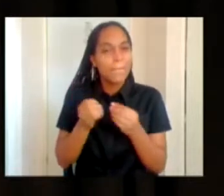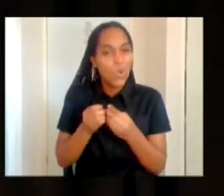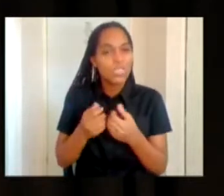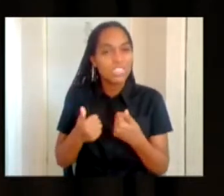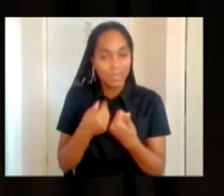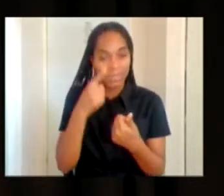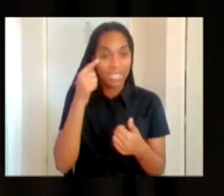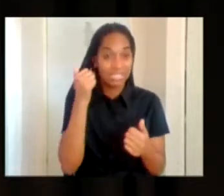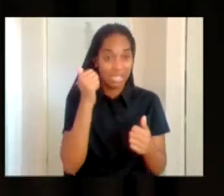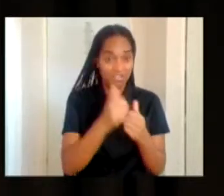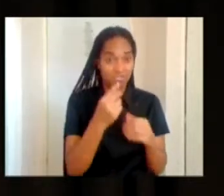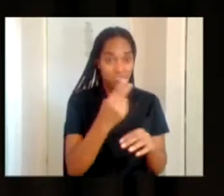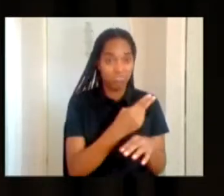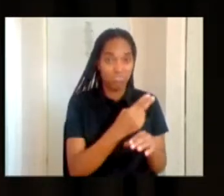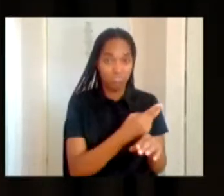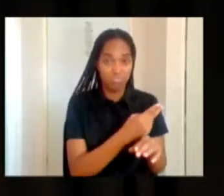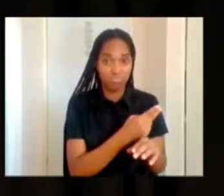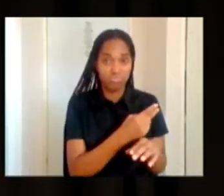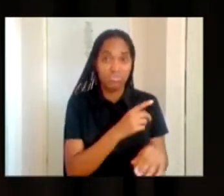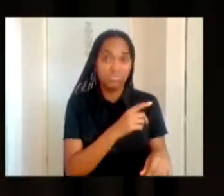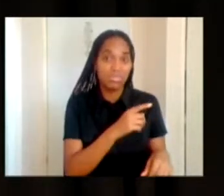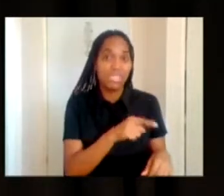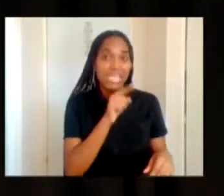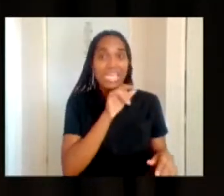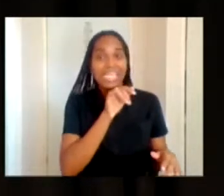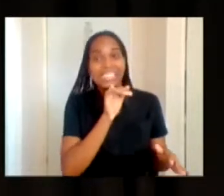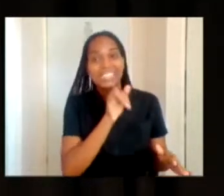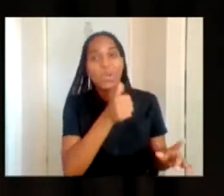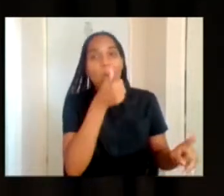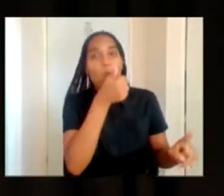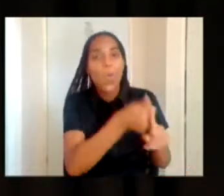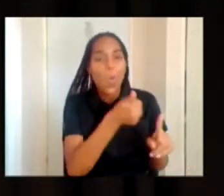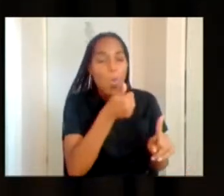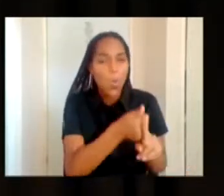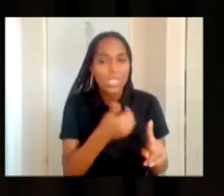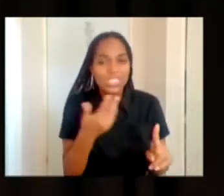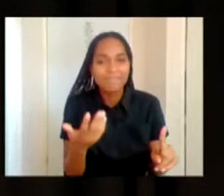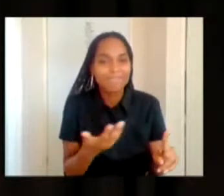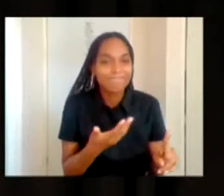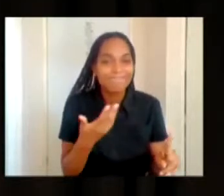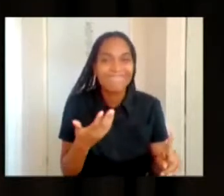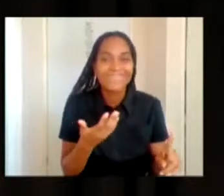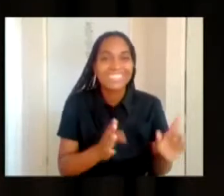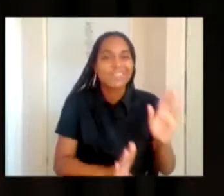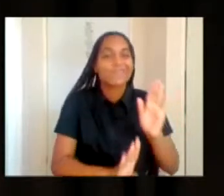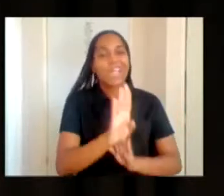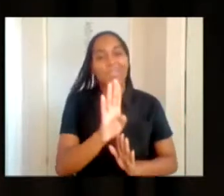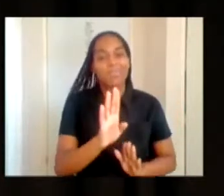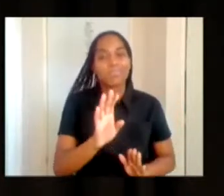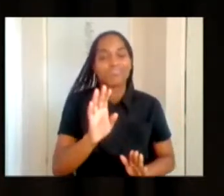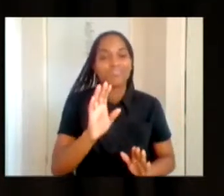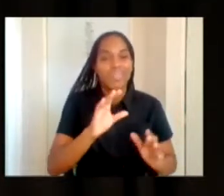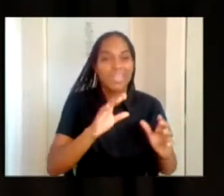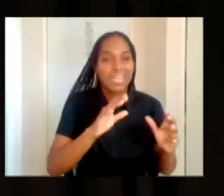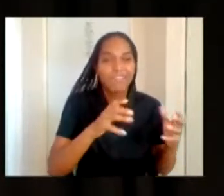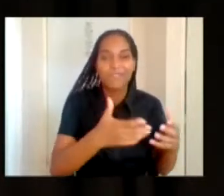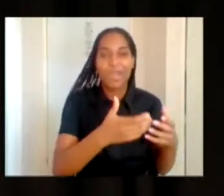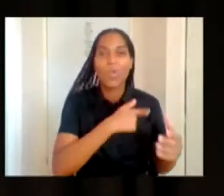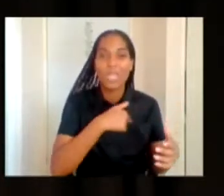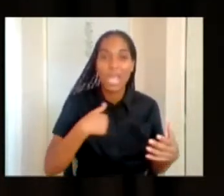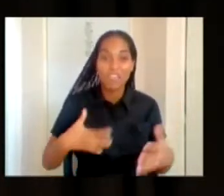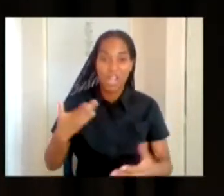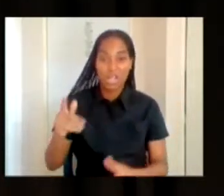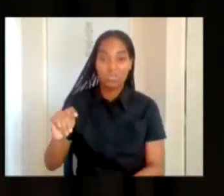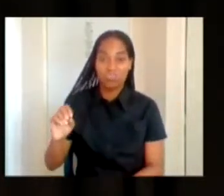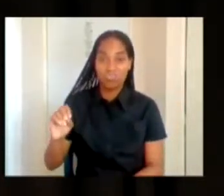case is its own sort of just developed environment. We have a bunch of tools that you can bring to